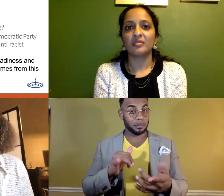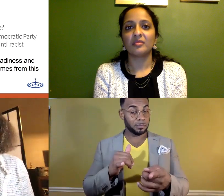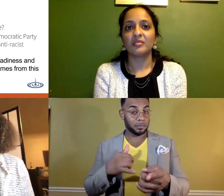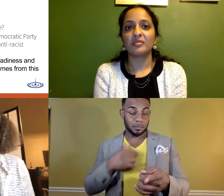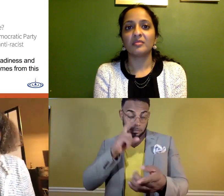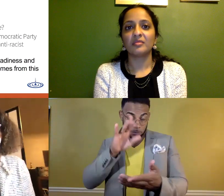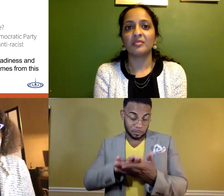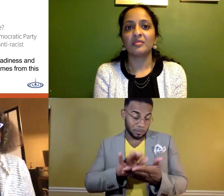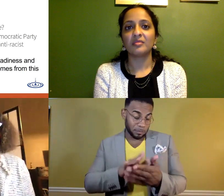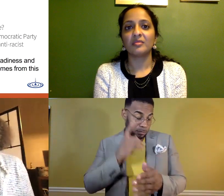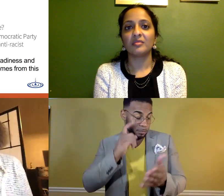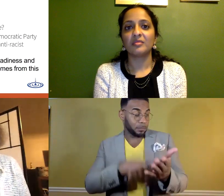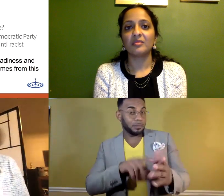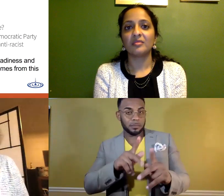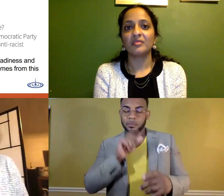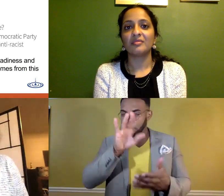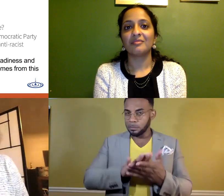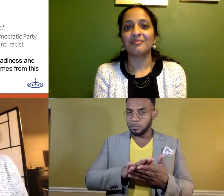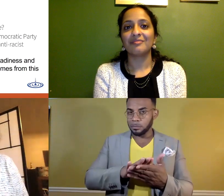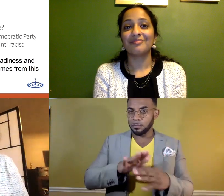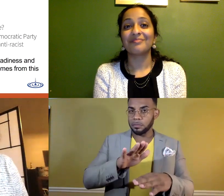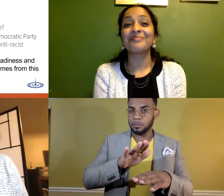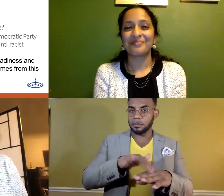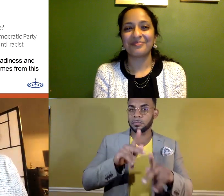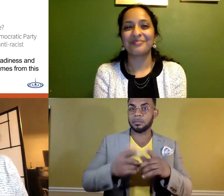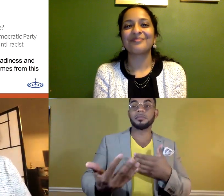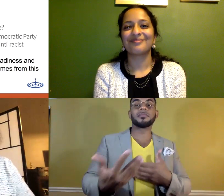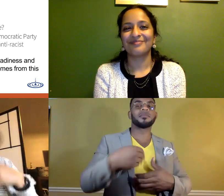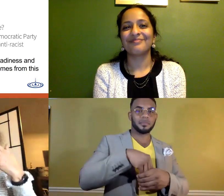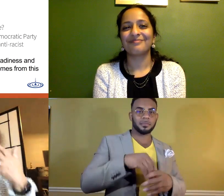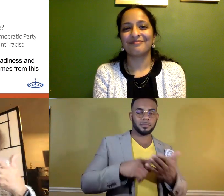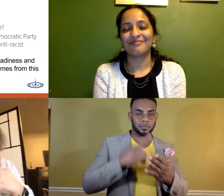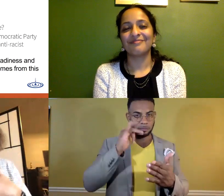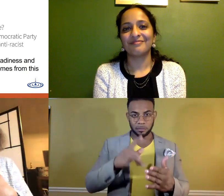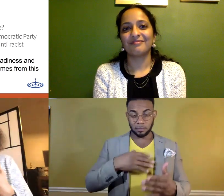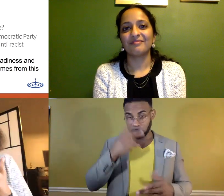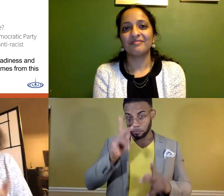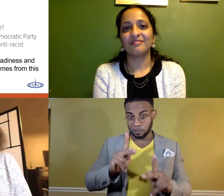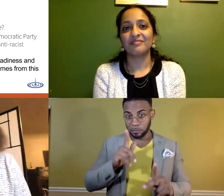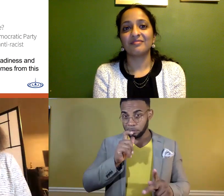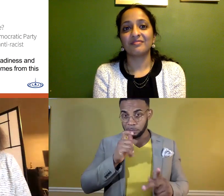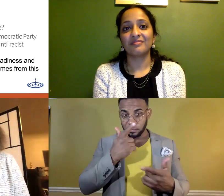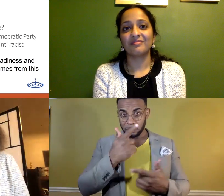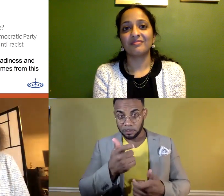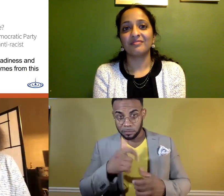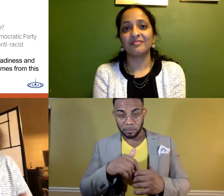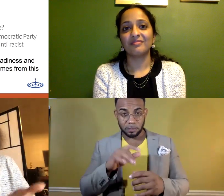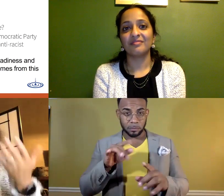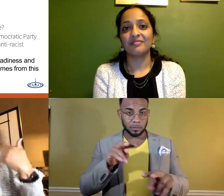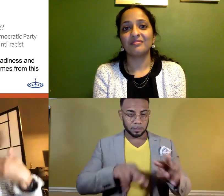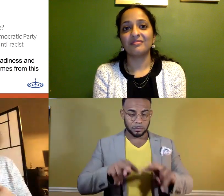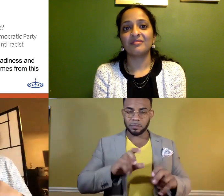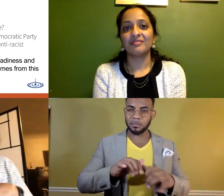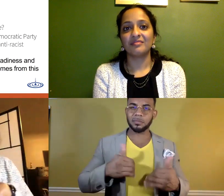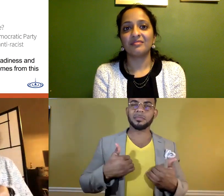don't believe in calling out people. I believe in calling people into a conversation. So if you're a white person who's interested in exploring, then